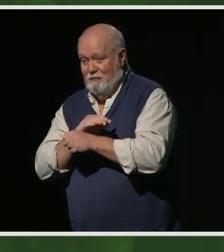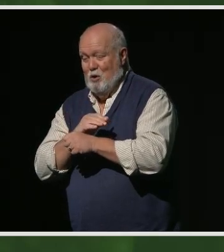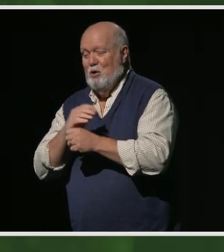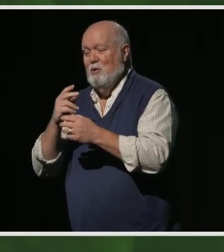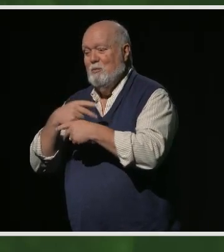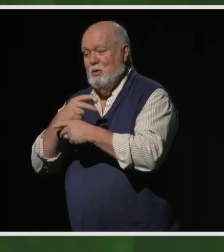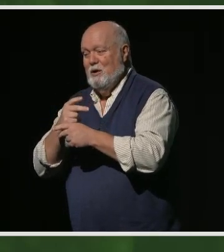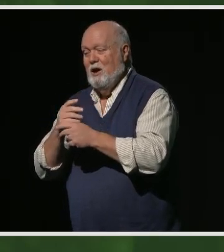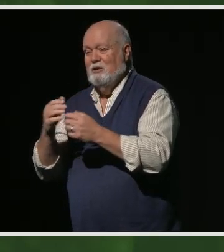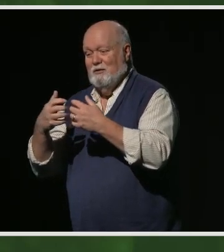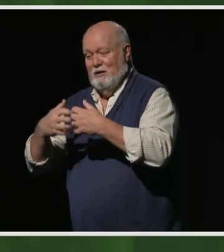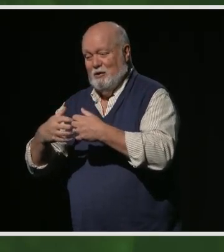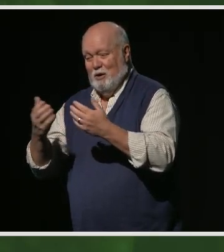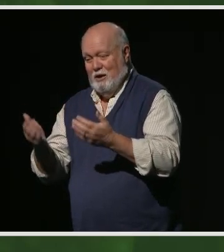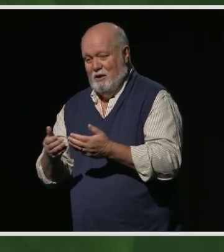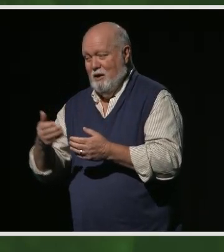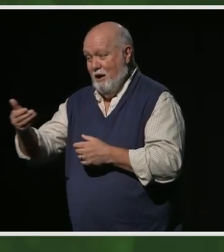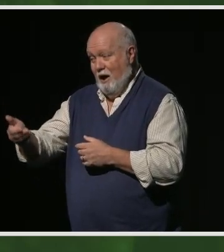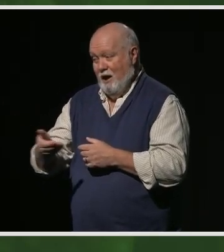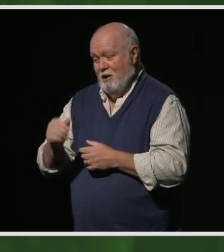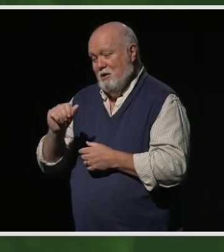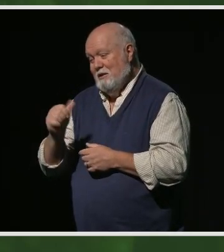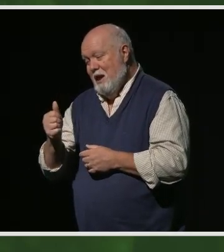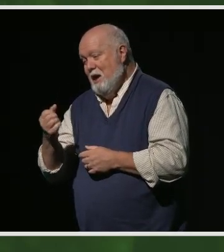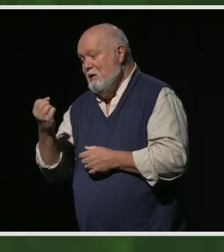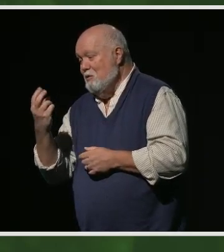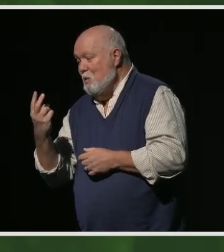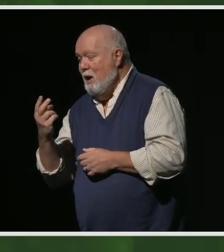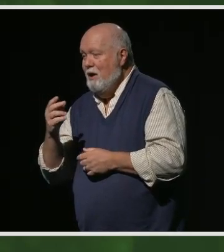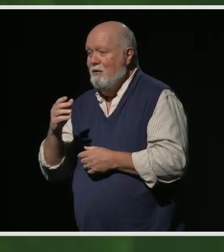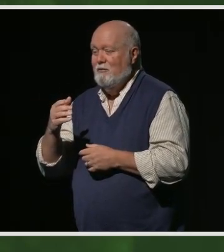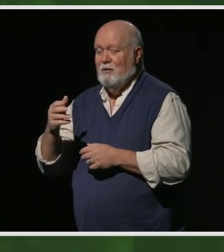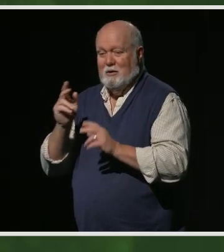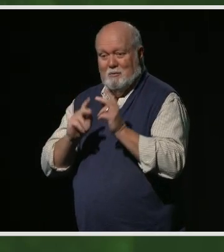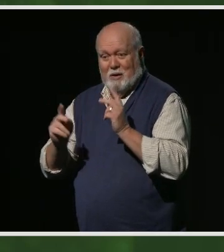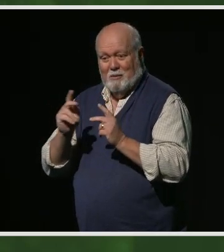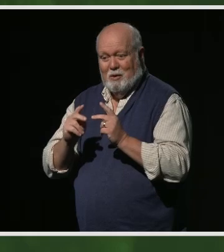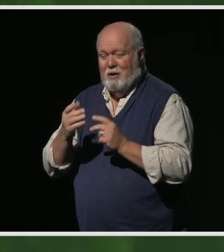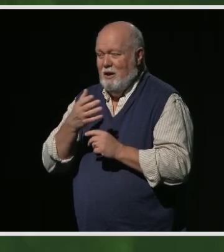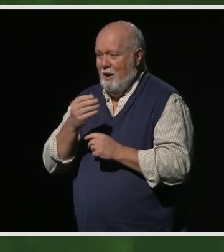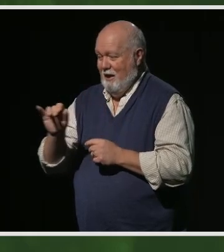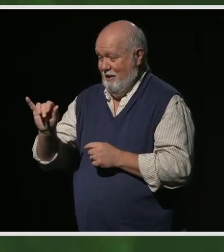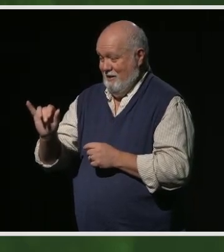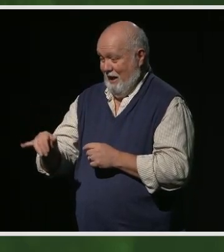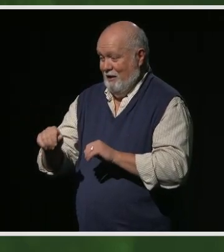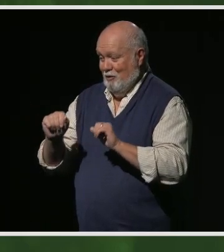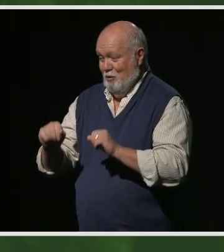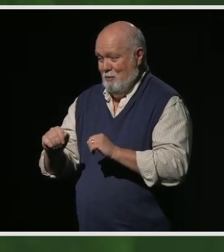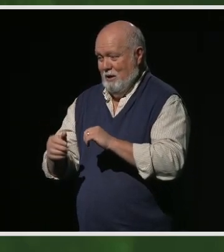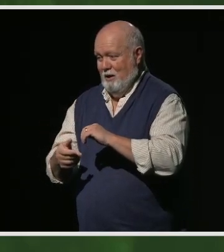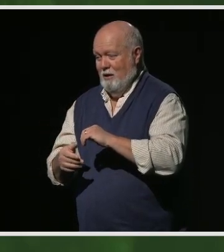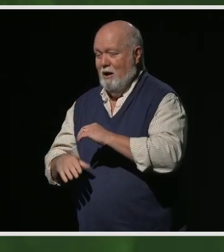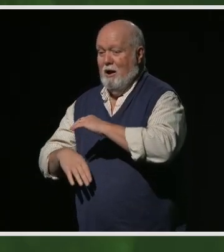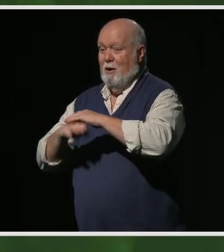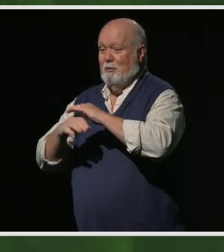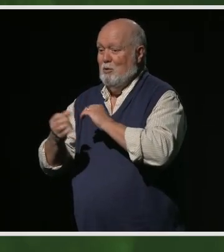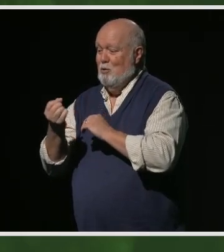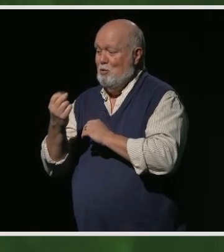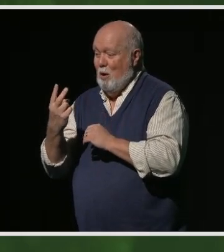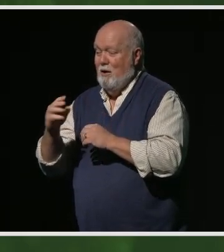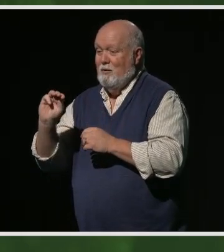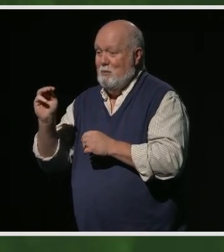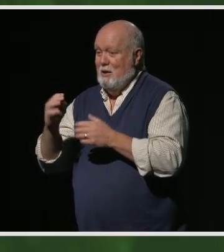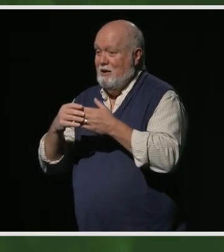here. We would hire 10 to 12 direct hires, and that facility could do up to $12 million in